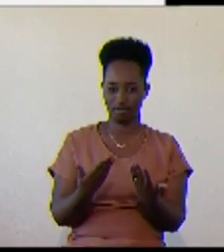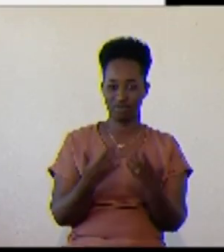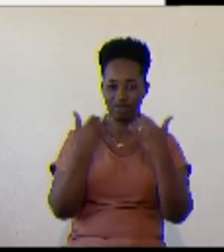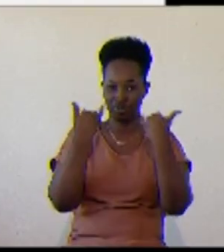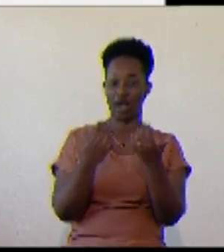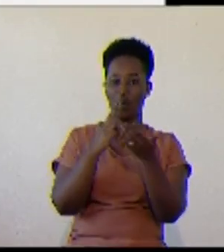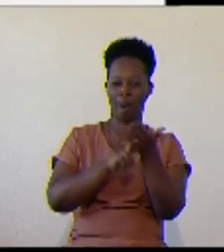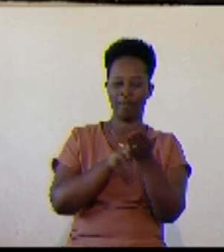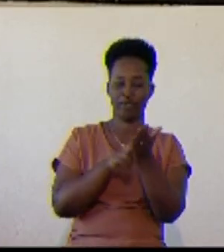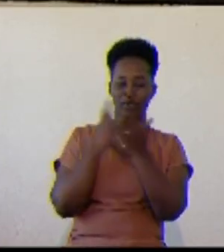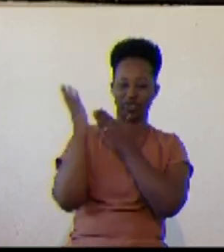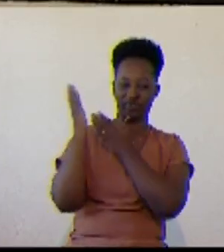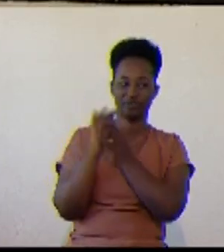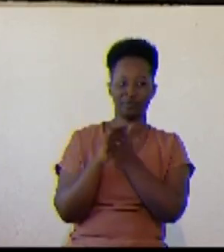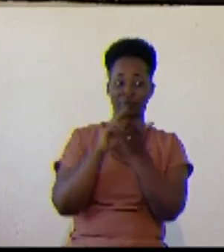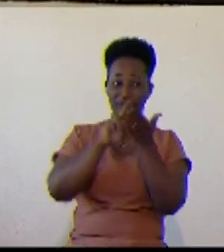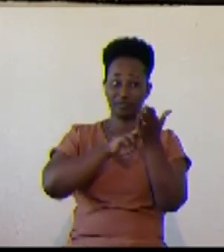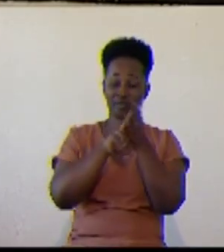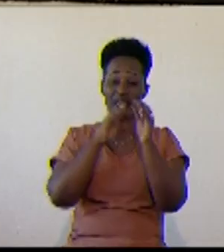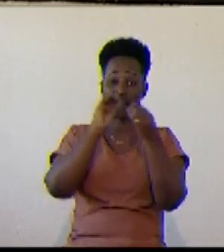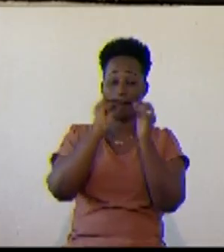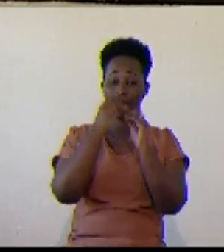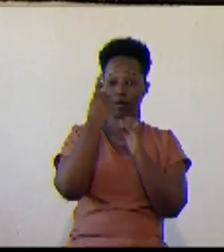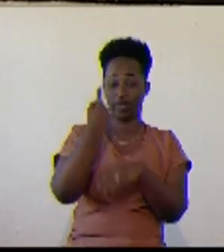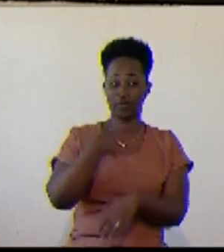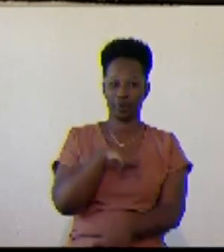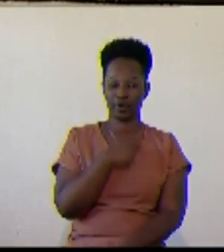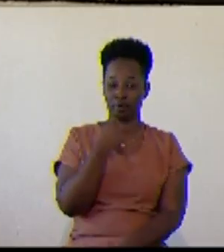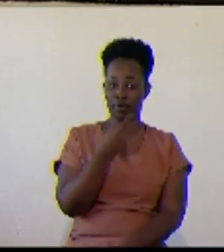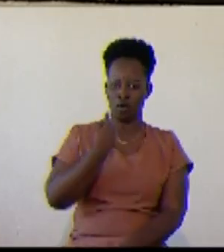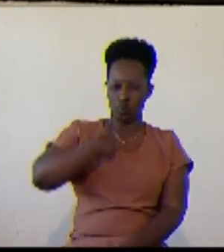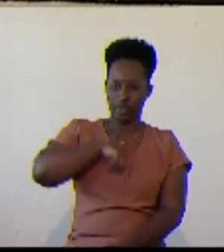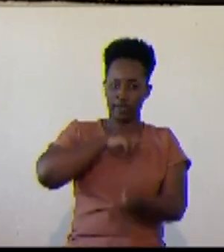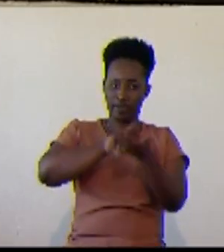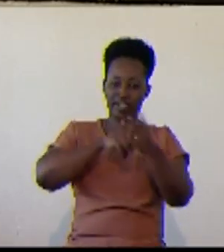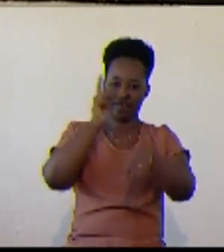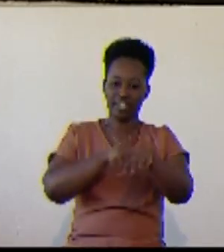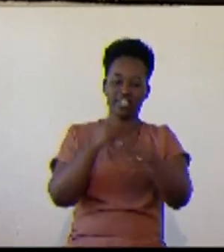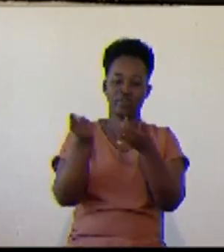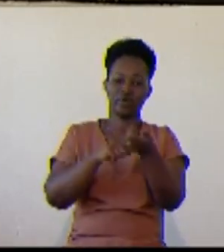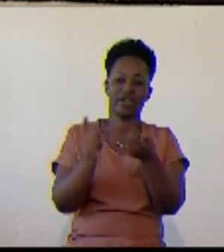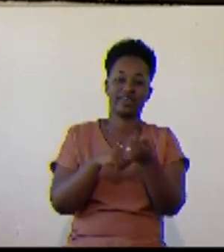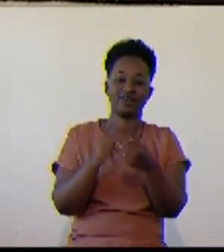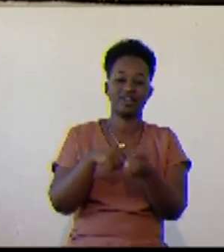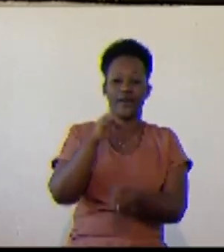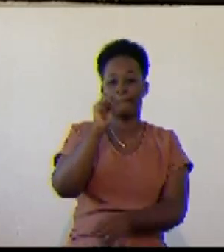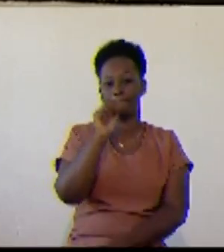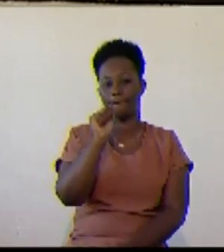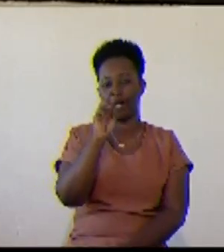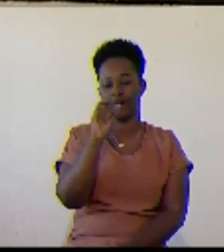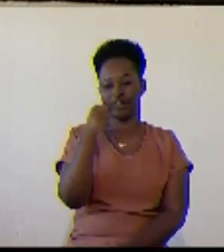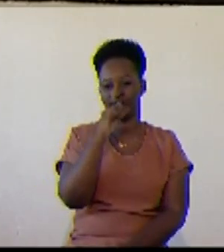So application number 1, we are saying we apply it when we are calculating marginal